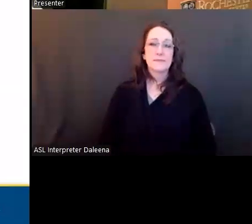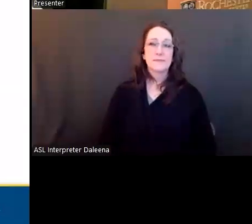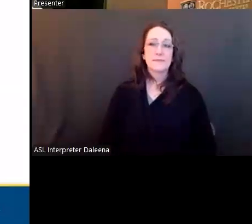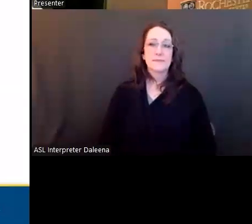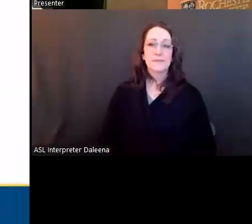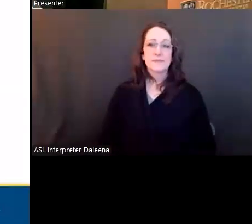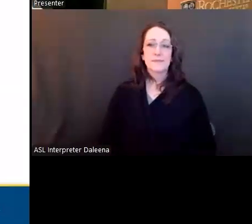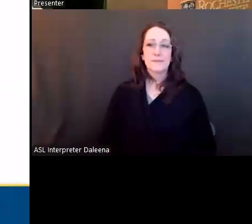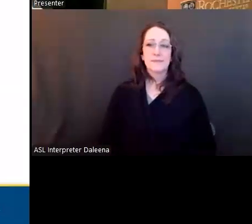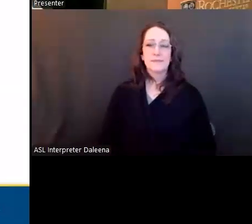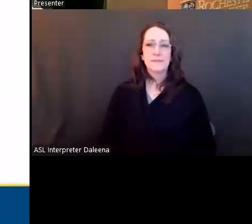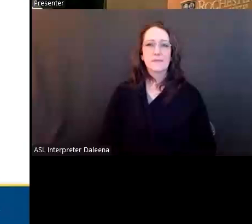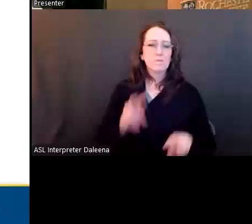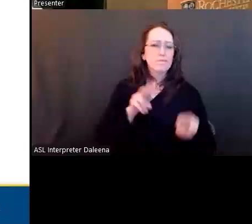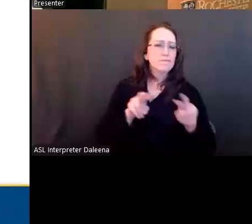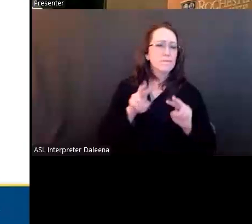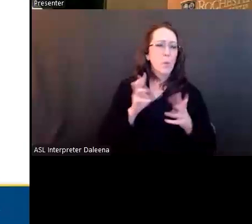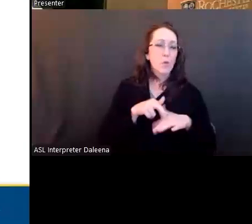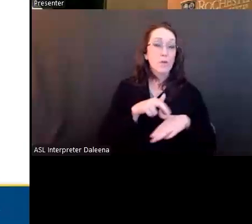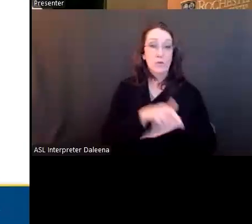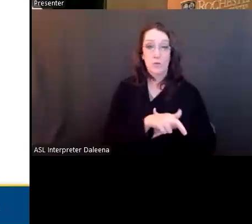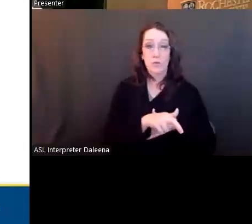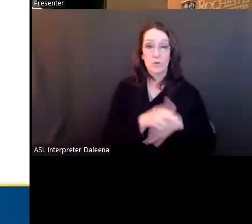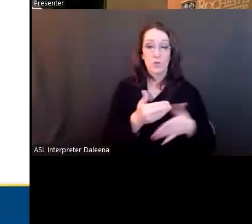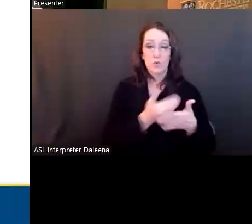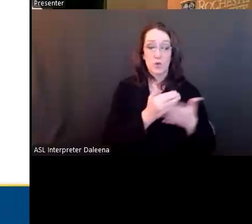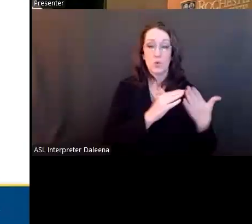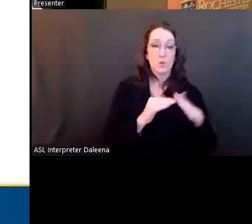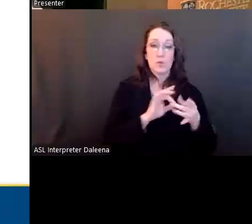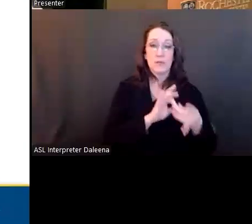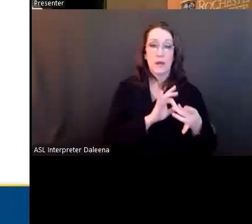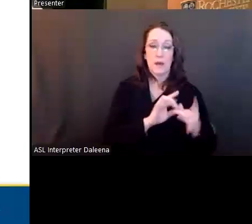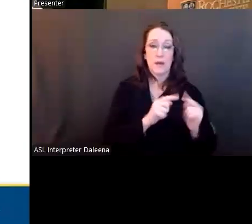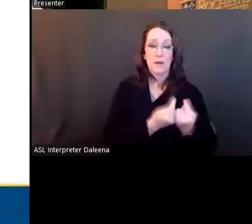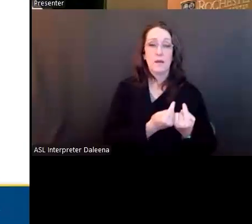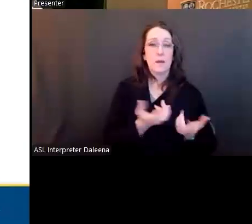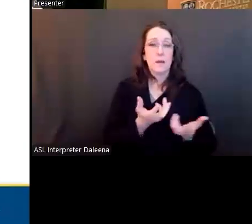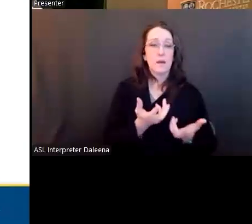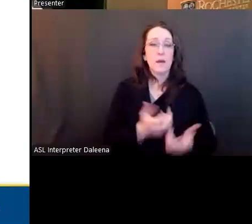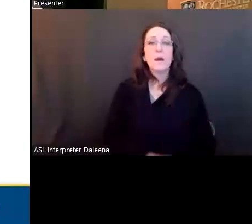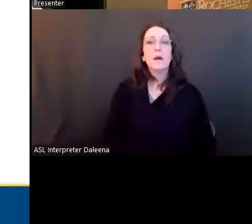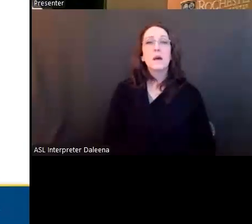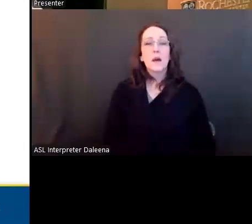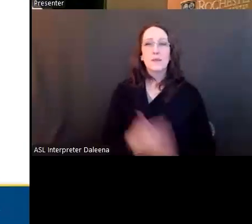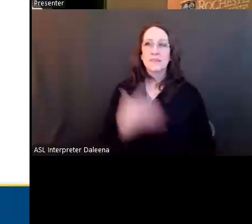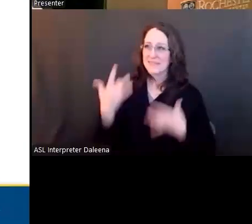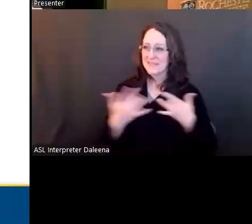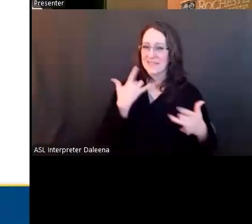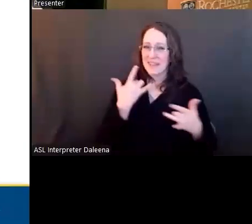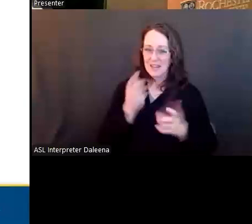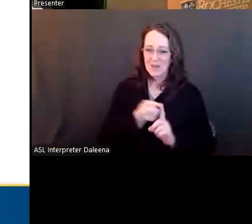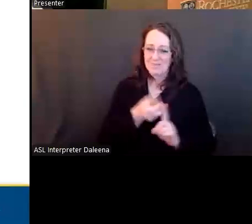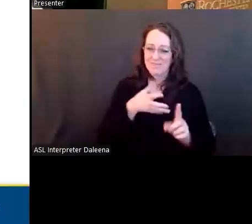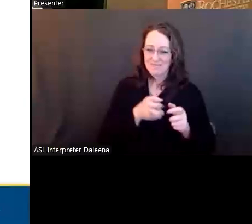So if you're looking to refer to our new Community Ties team, I want to say we're excited to really